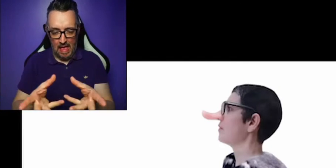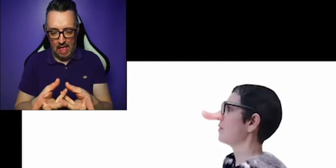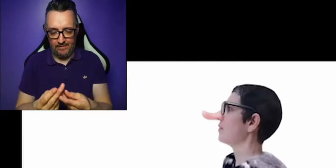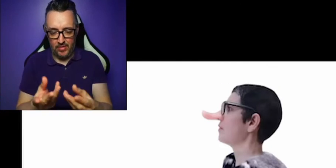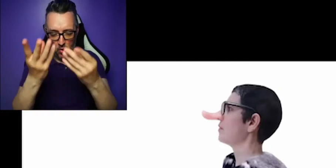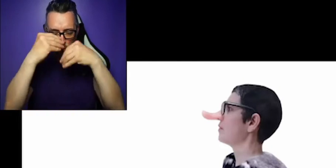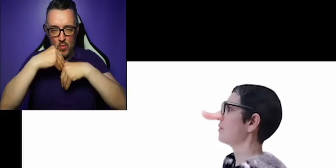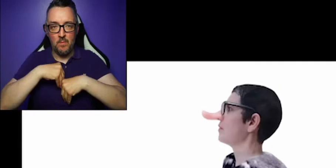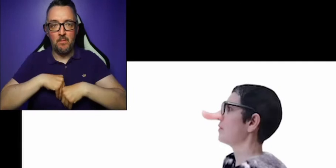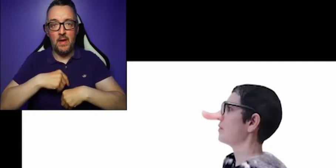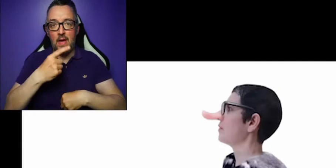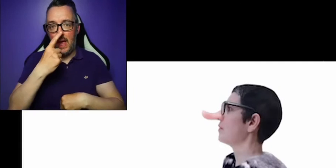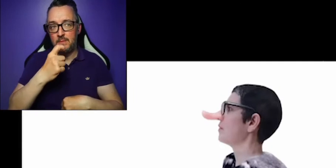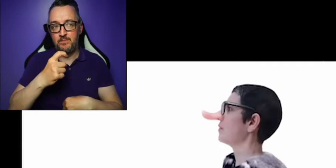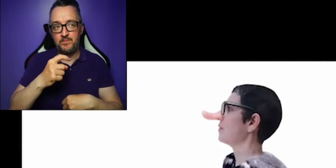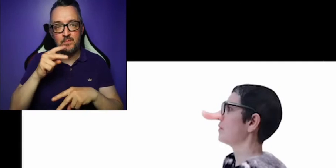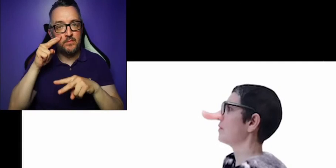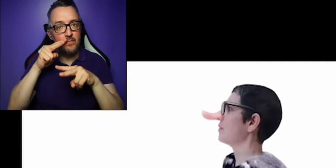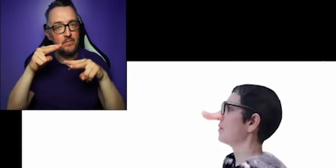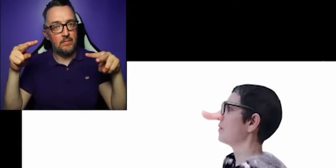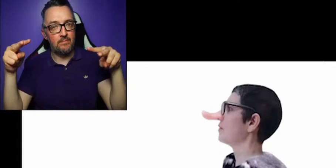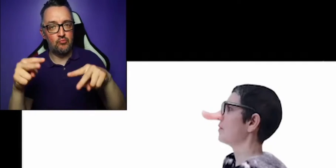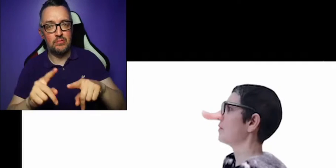and able to see things in a different way. And